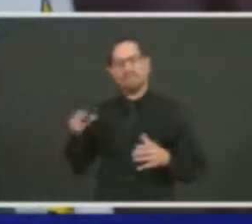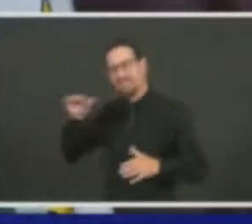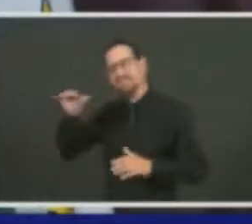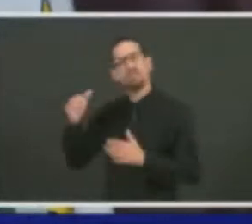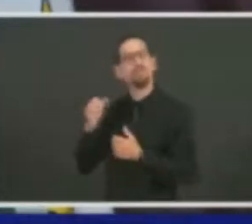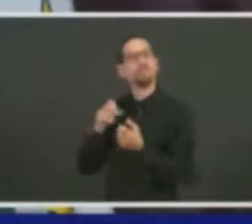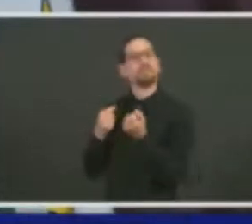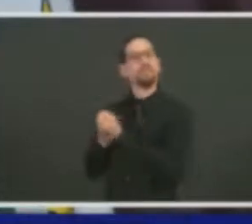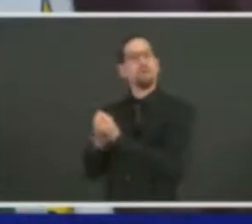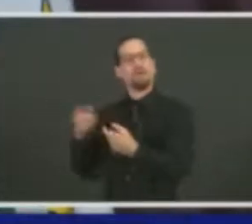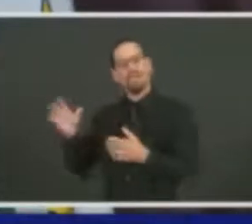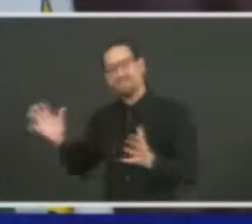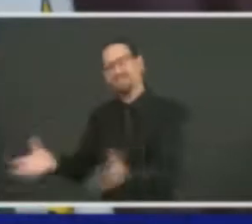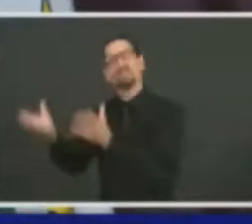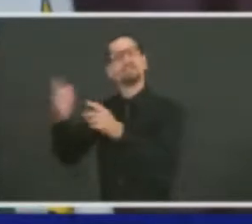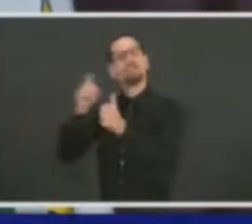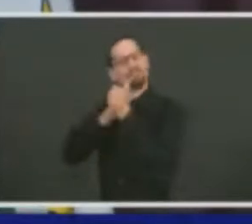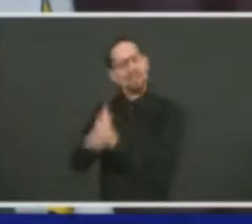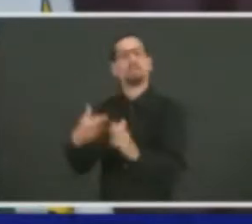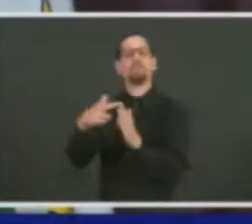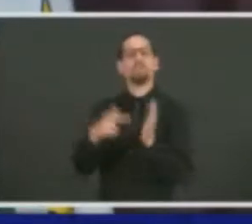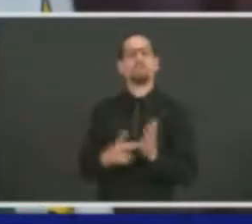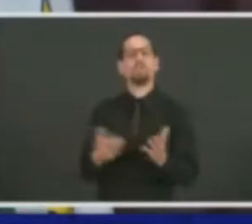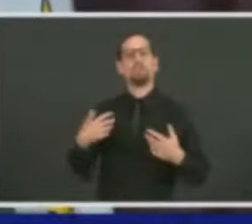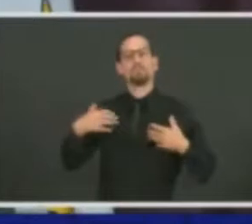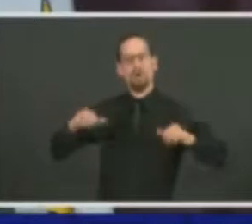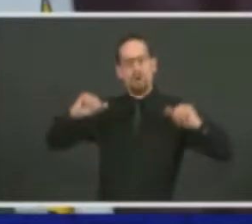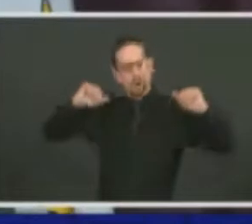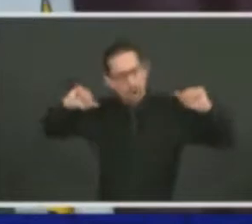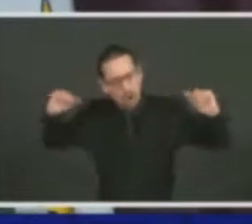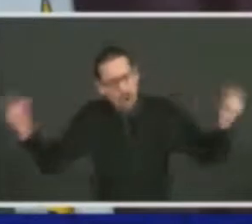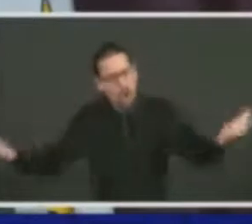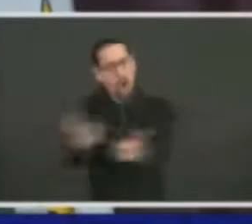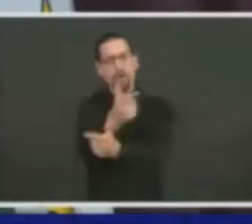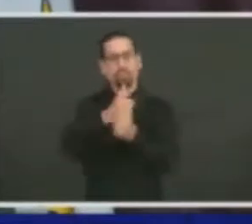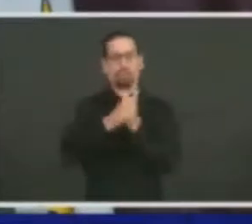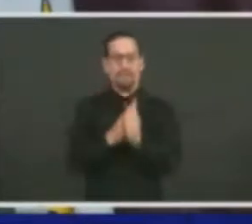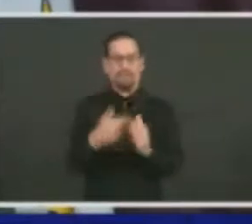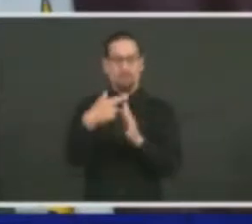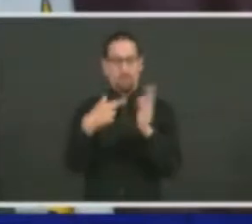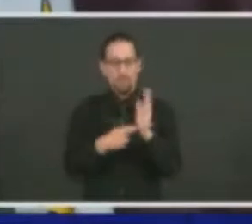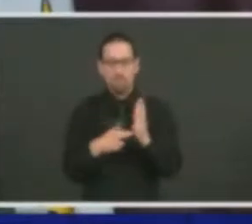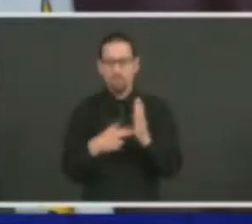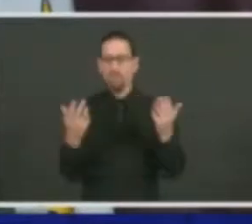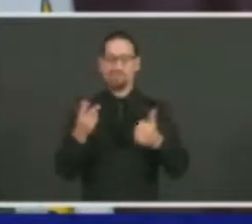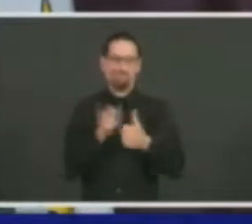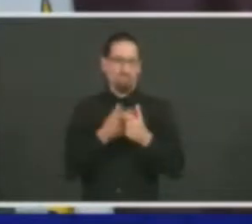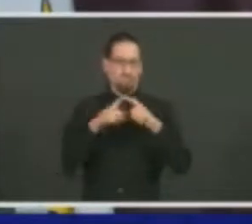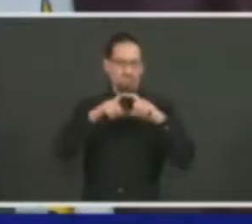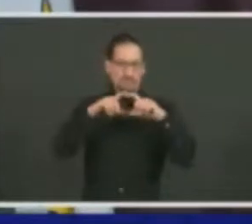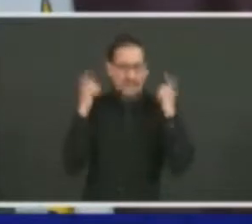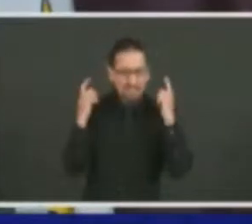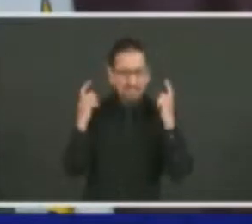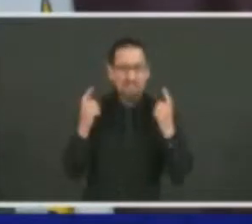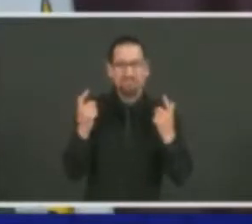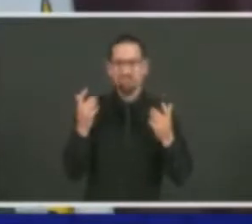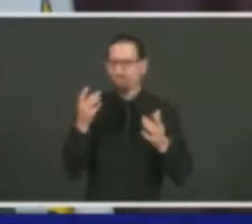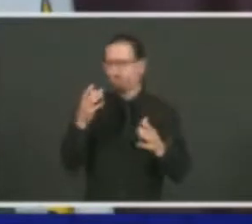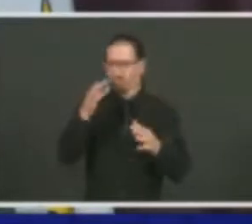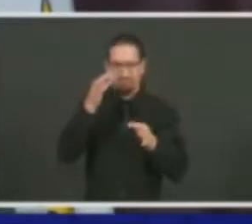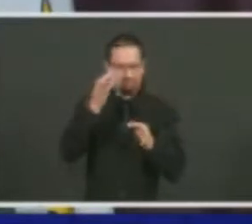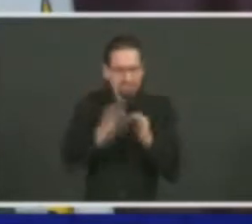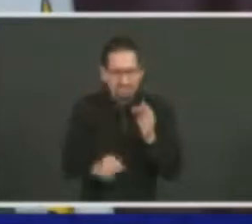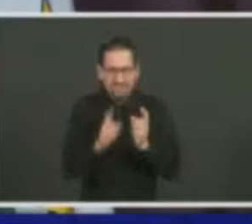to. If we follow the rules, don't allow crowding, enforce mask wearing, do the keeping